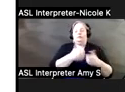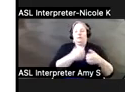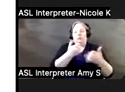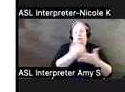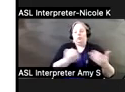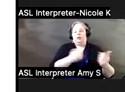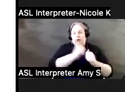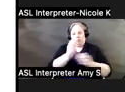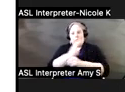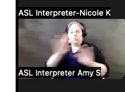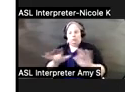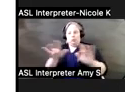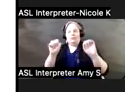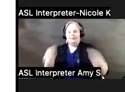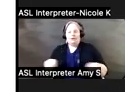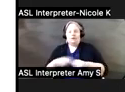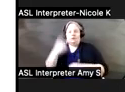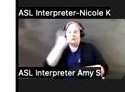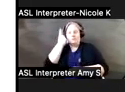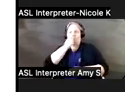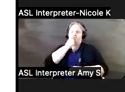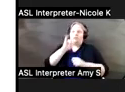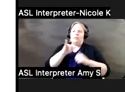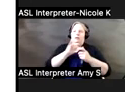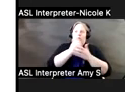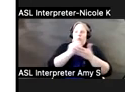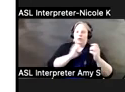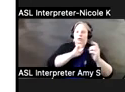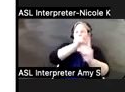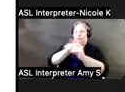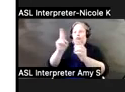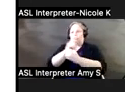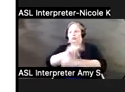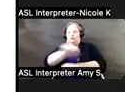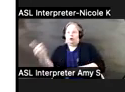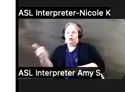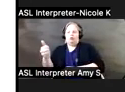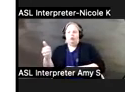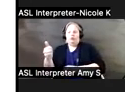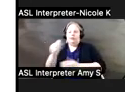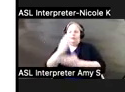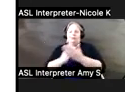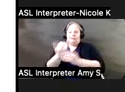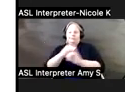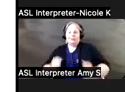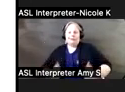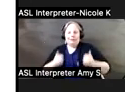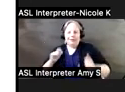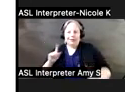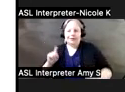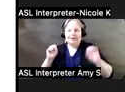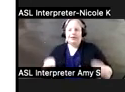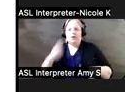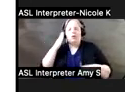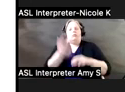So I always look at, can I use this adaptive game equipment for other areas of daily independence? because this overall increases their quality of life,